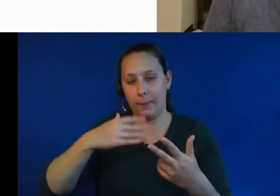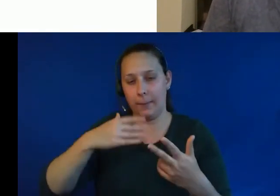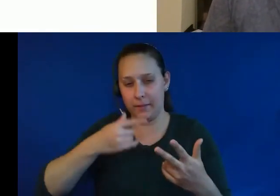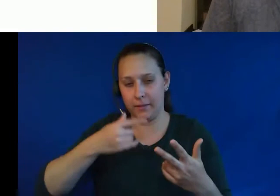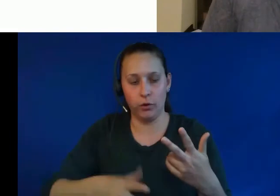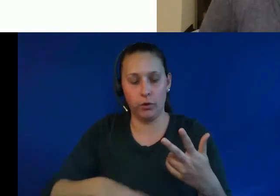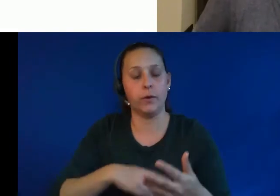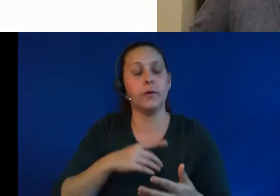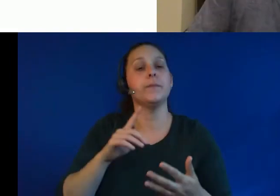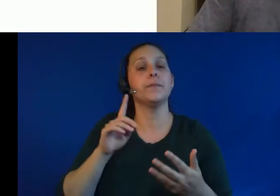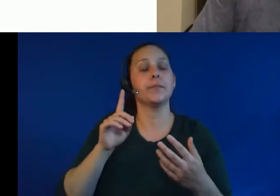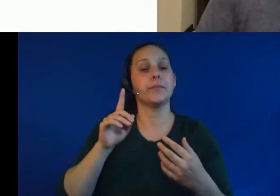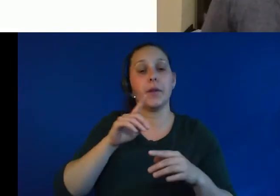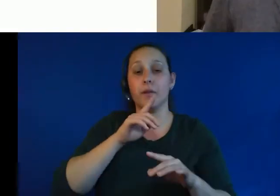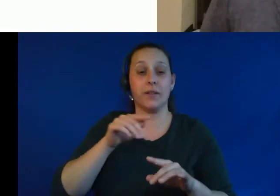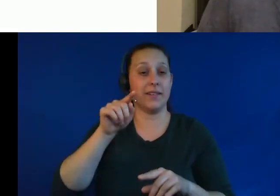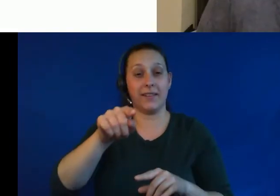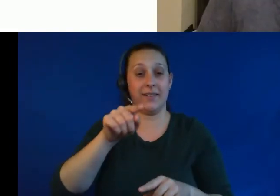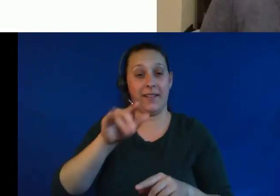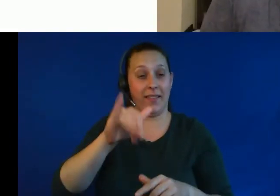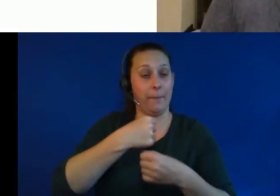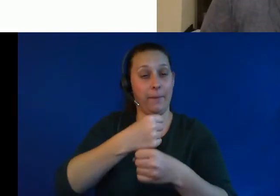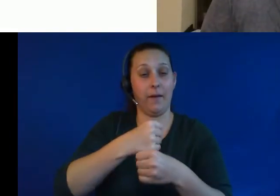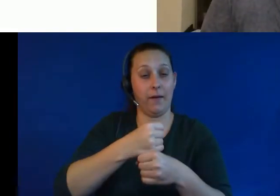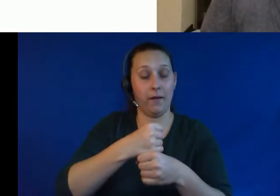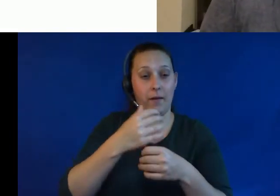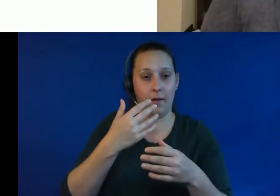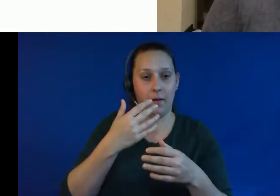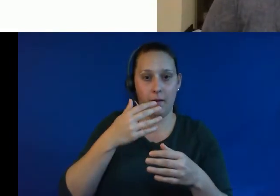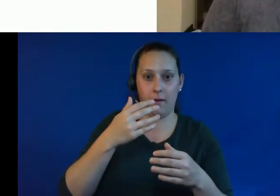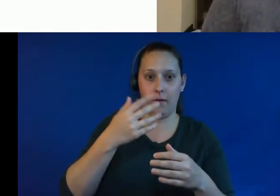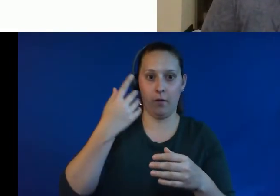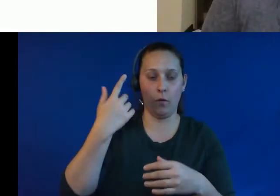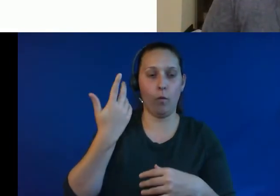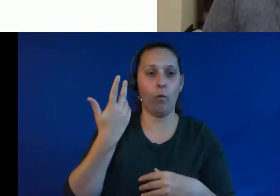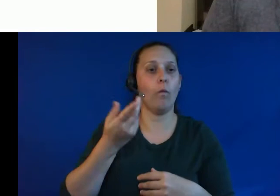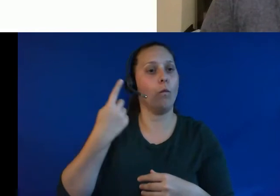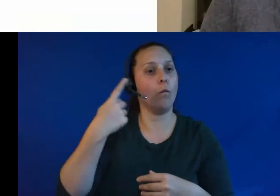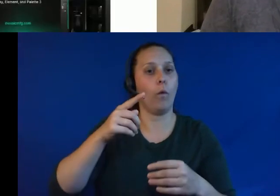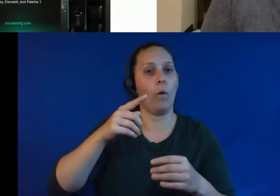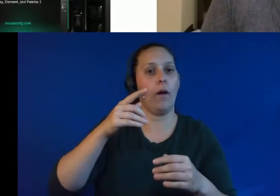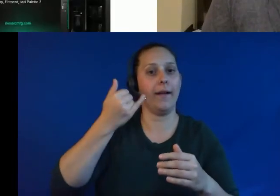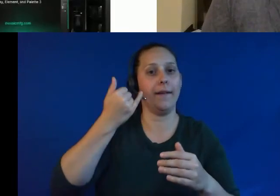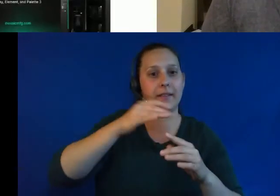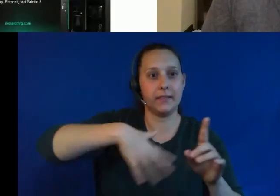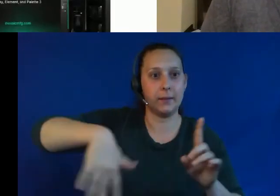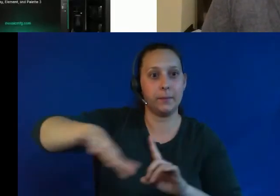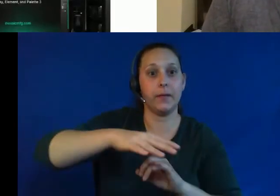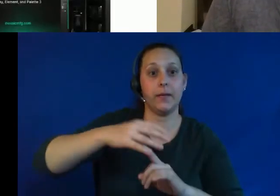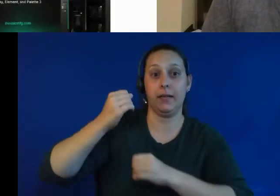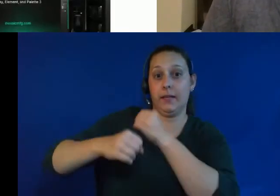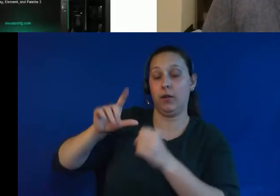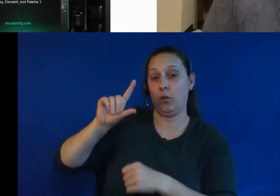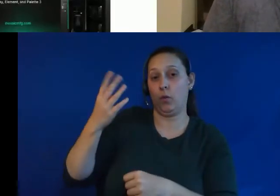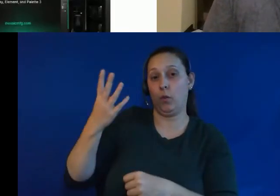econ grad. But basically, Mosaic Manufacturing works to create products for the 3D printing space. So back in 2014, at the Queen's